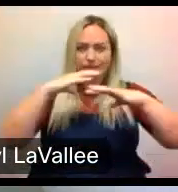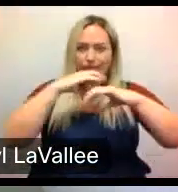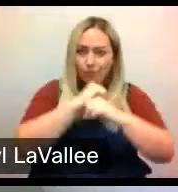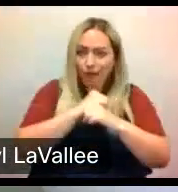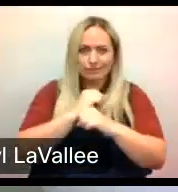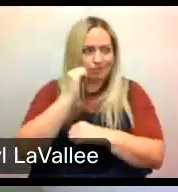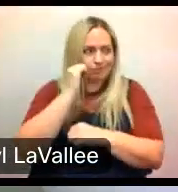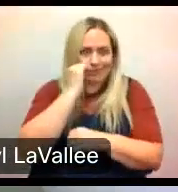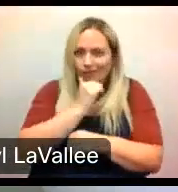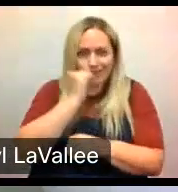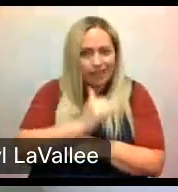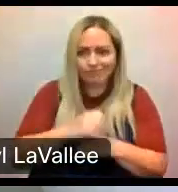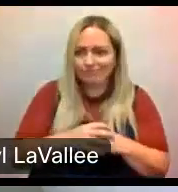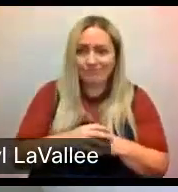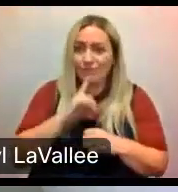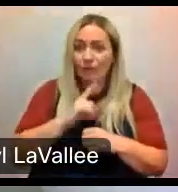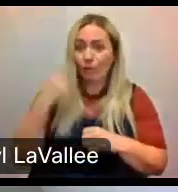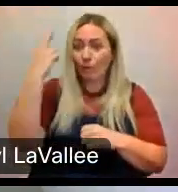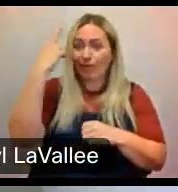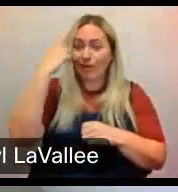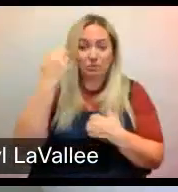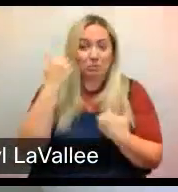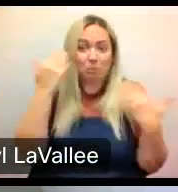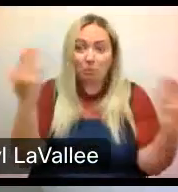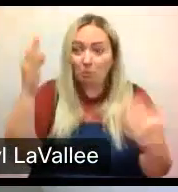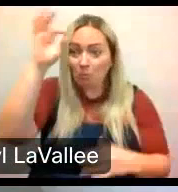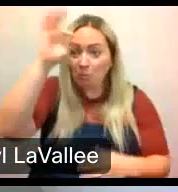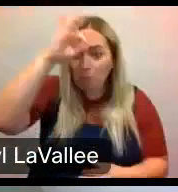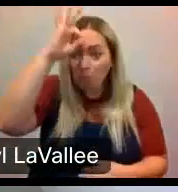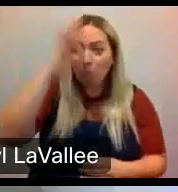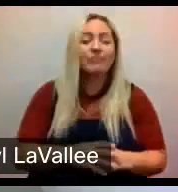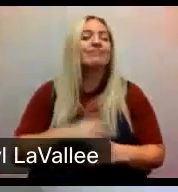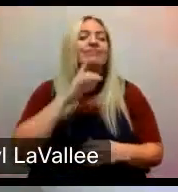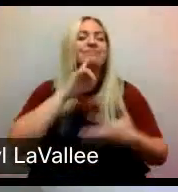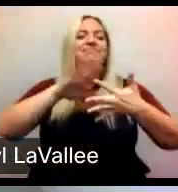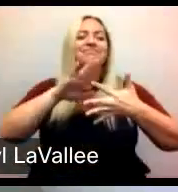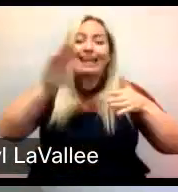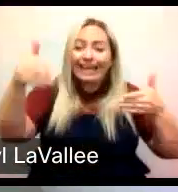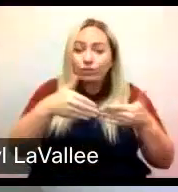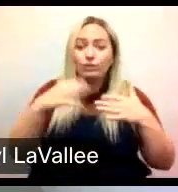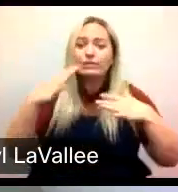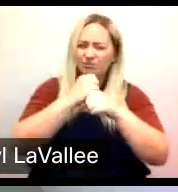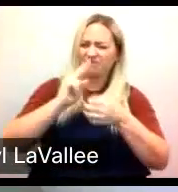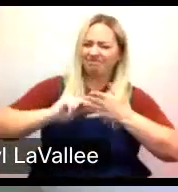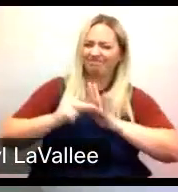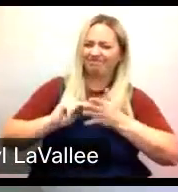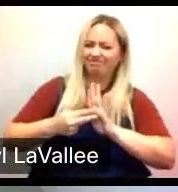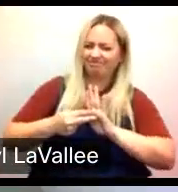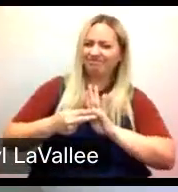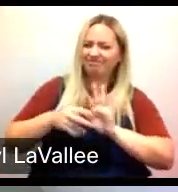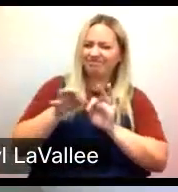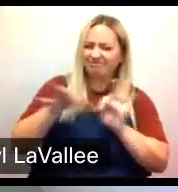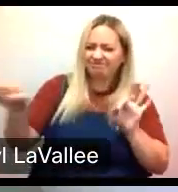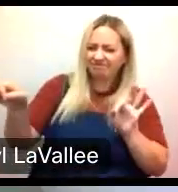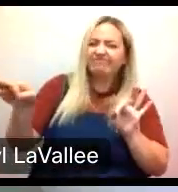do all the time, whether you may realize it or not. I'll give an intro to summaries. What do we mean when we're talking about summaries? What